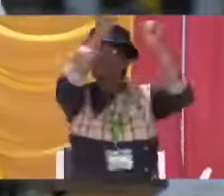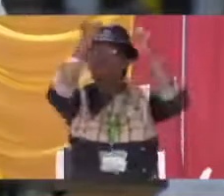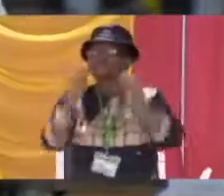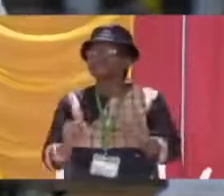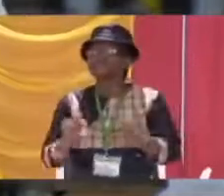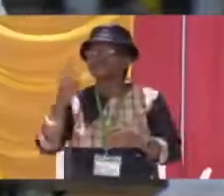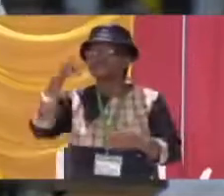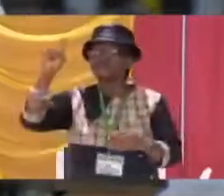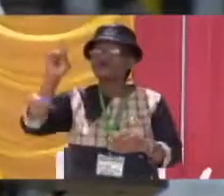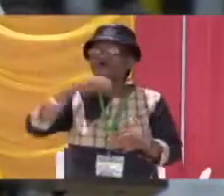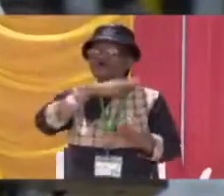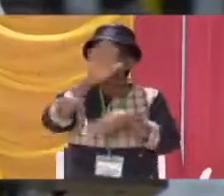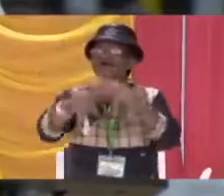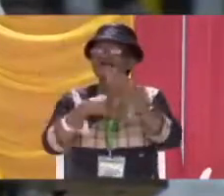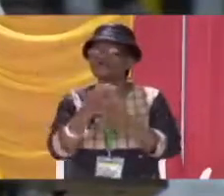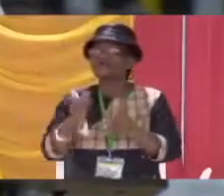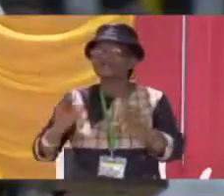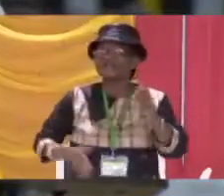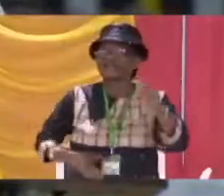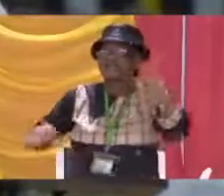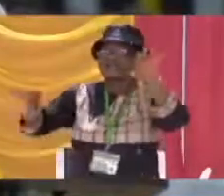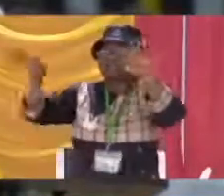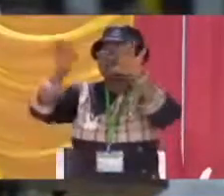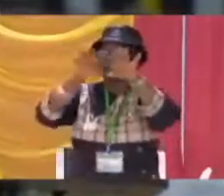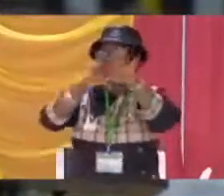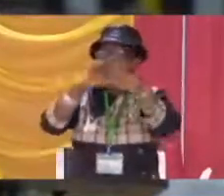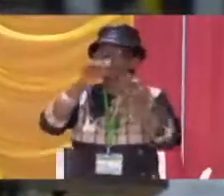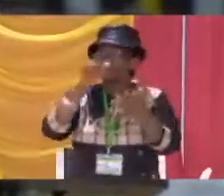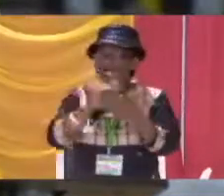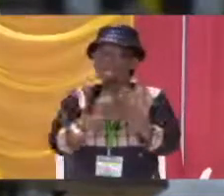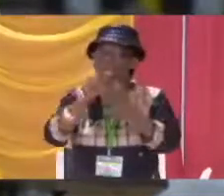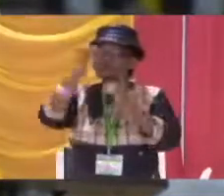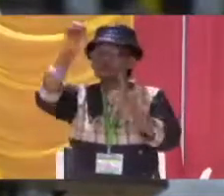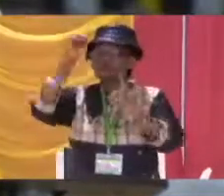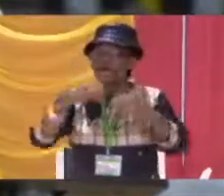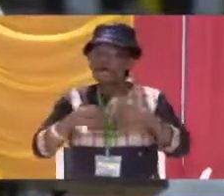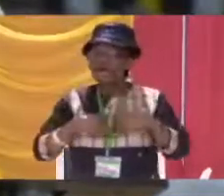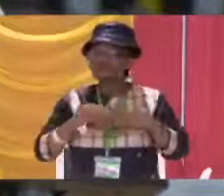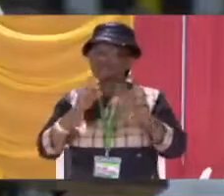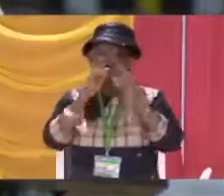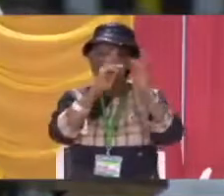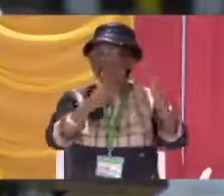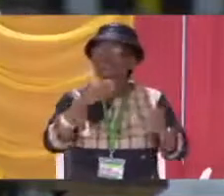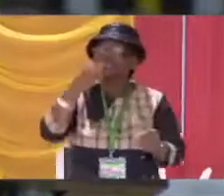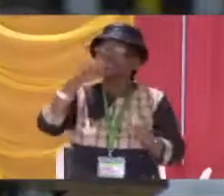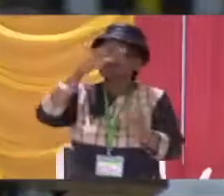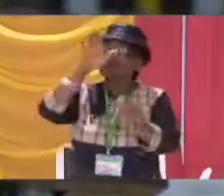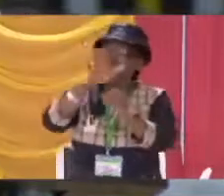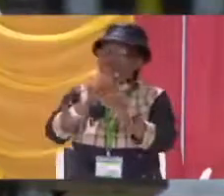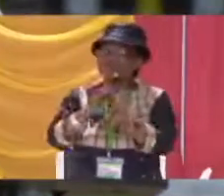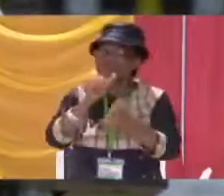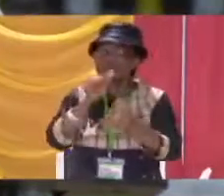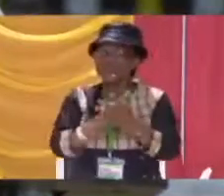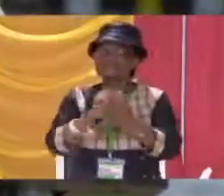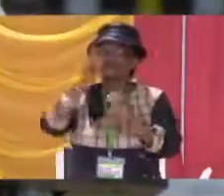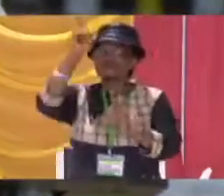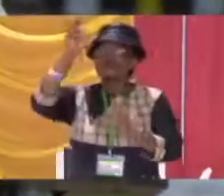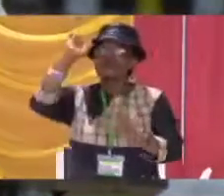all the barren that you have already promised that you are going to